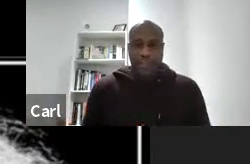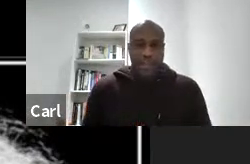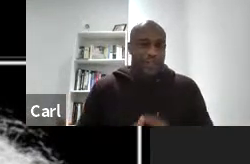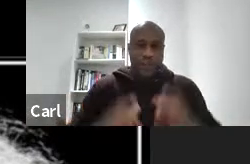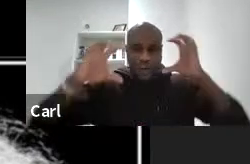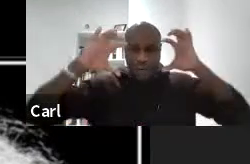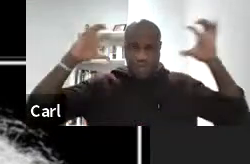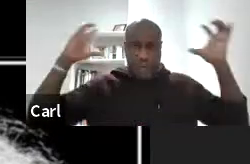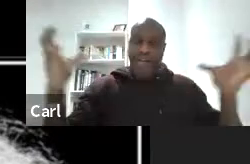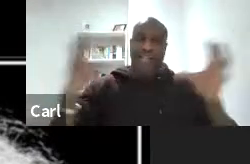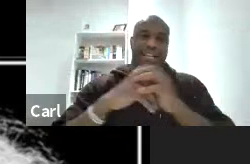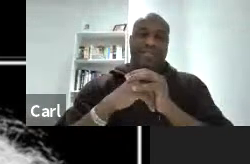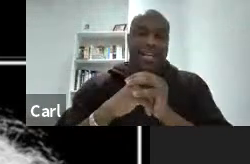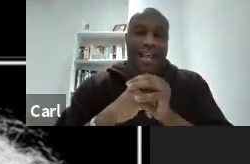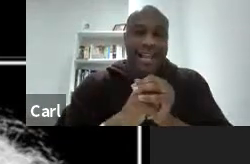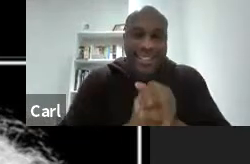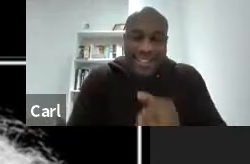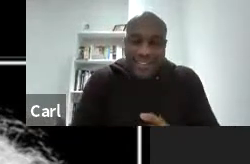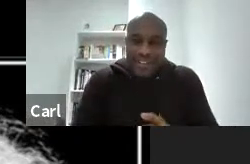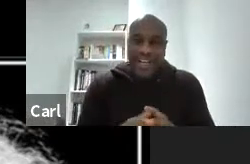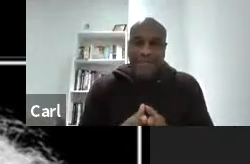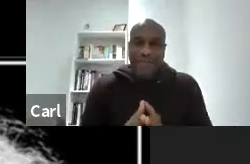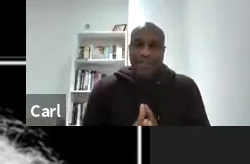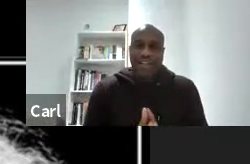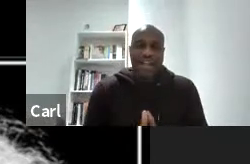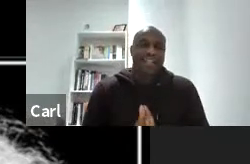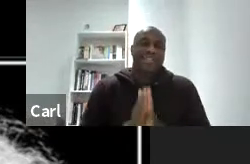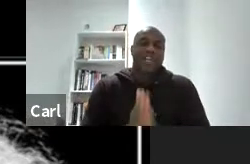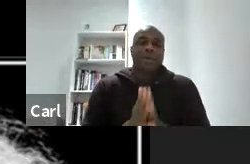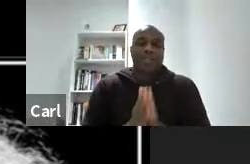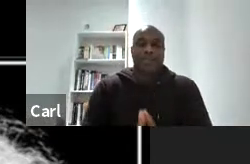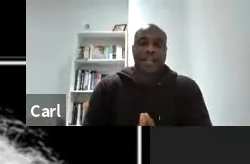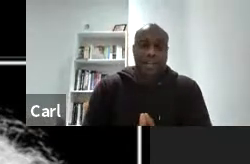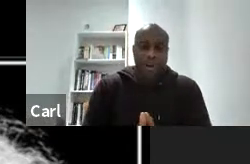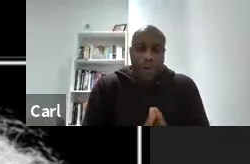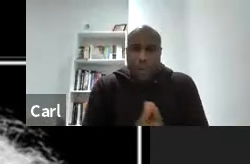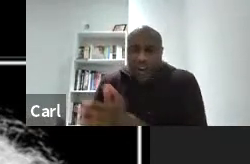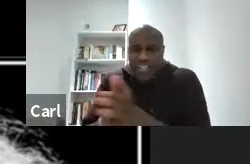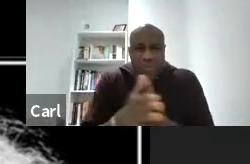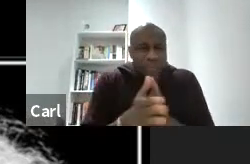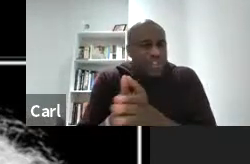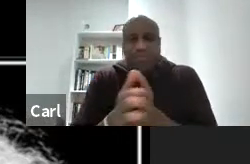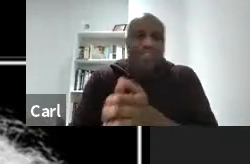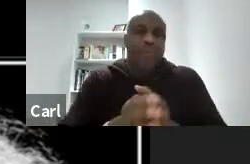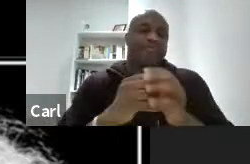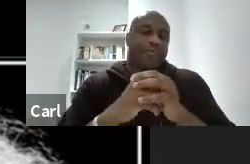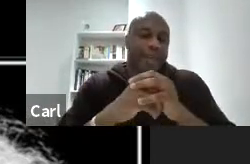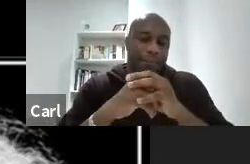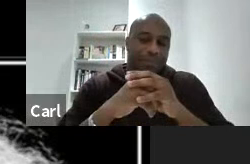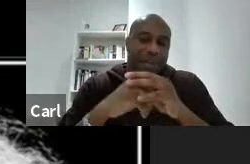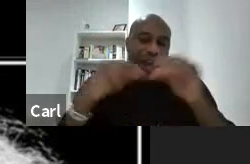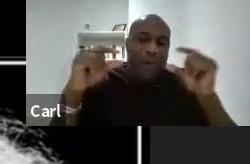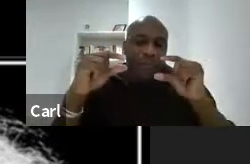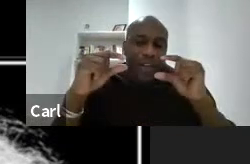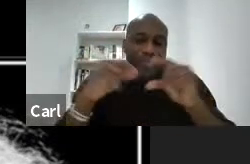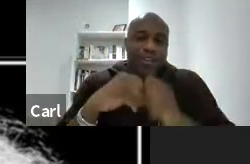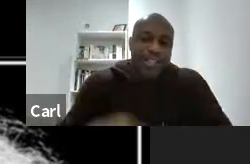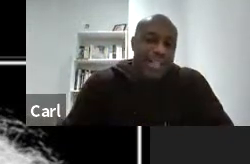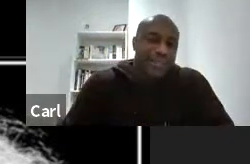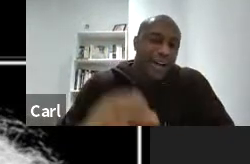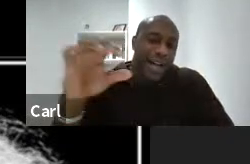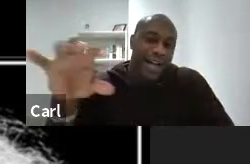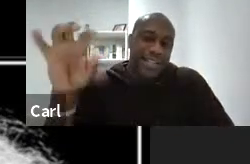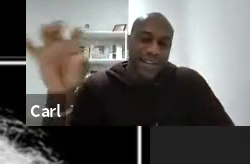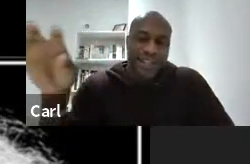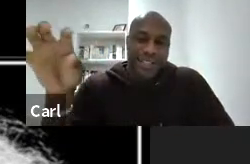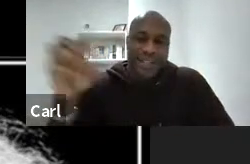an entrepreneur? You've got a great idea in your head, something that you feel is going to add so much value. Why do you want to stray away from that? Well,